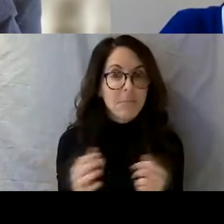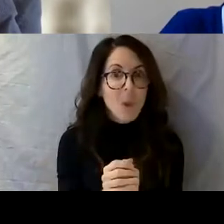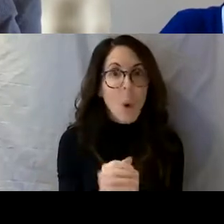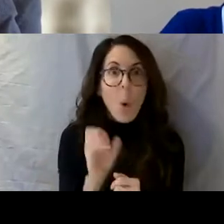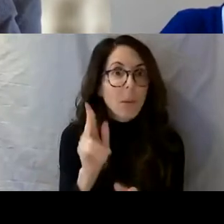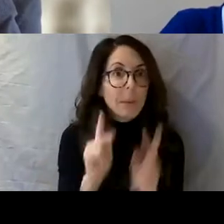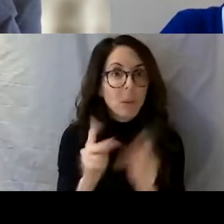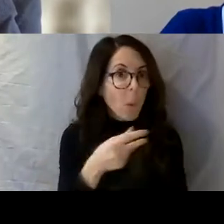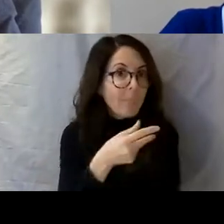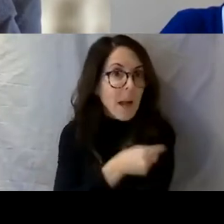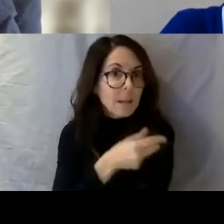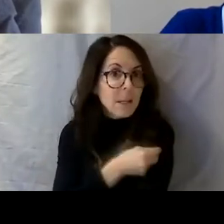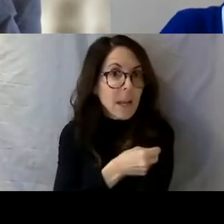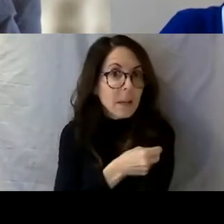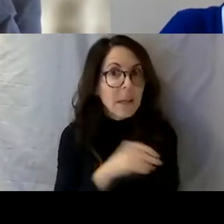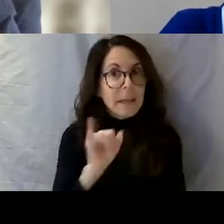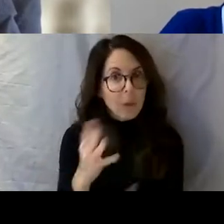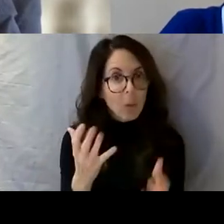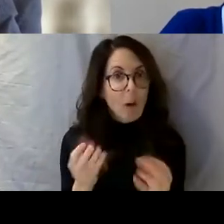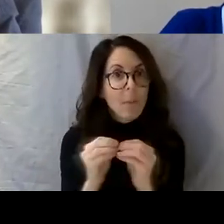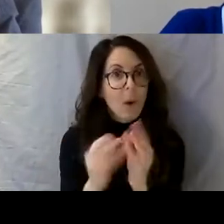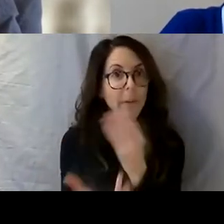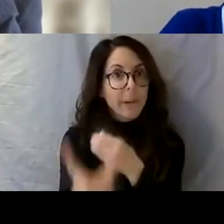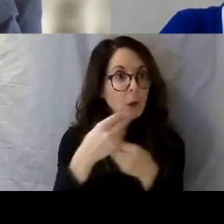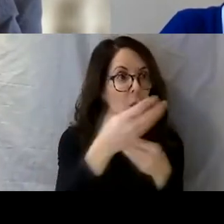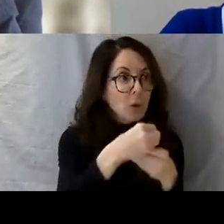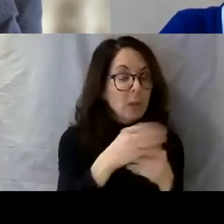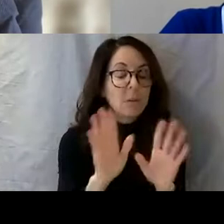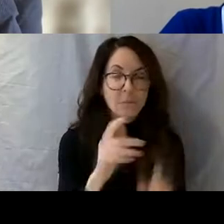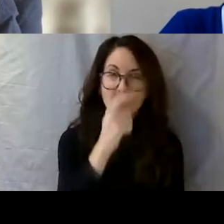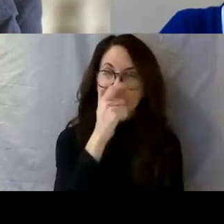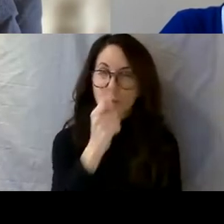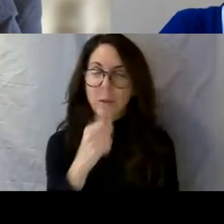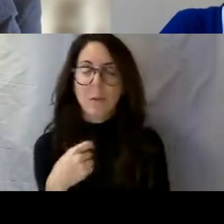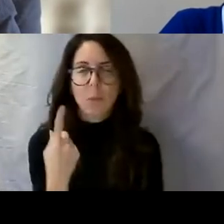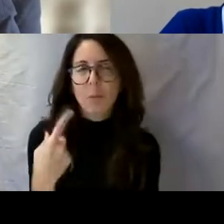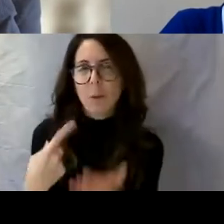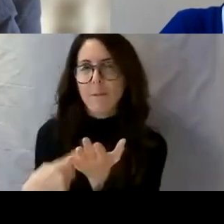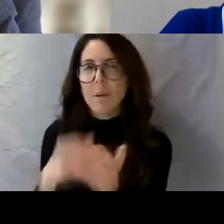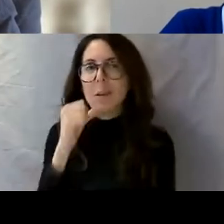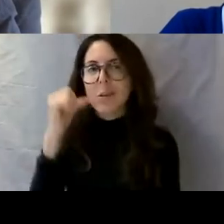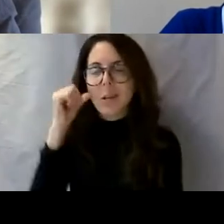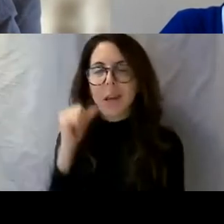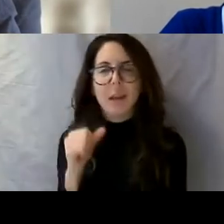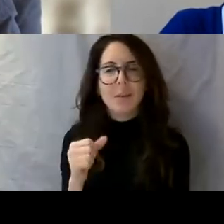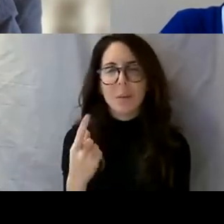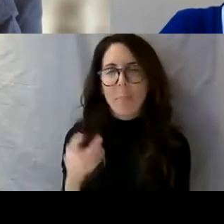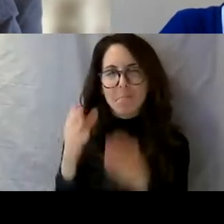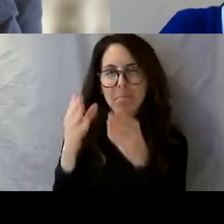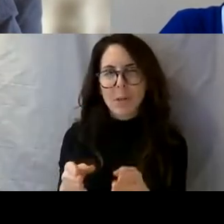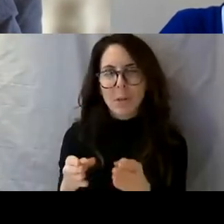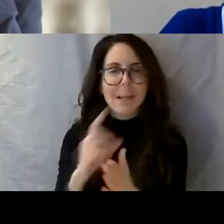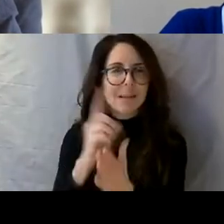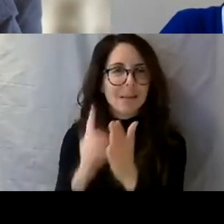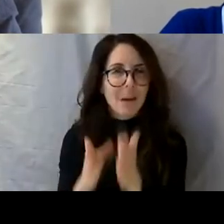unvaccinated people, if we want to be more inclusive. I was actually having a conversation yesterday with a choreographer who